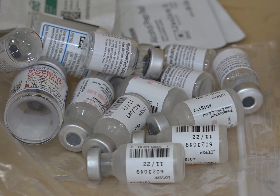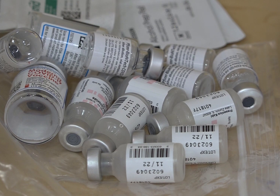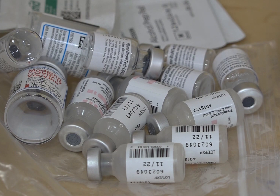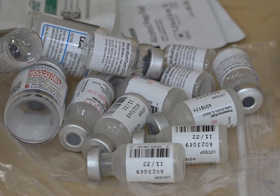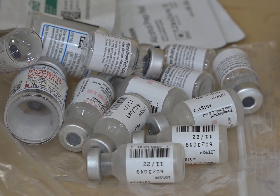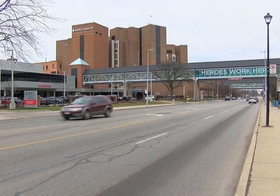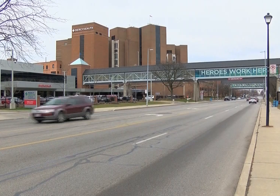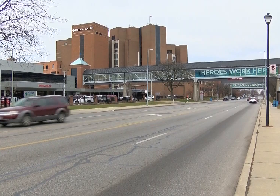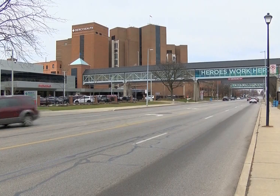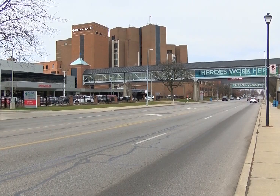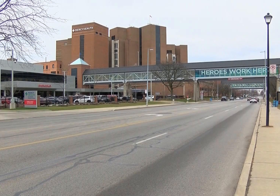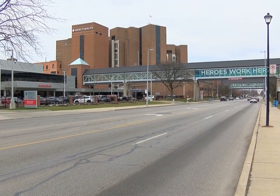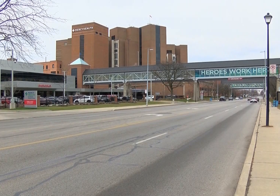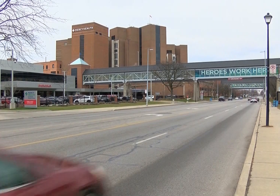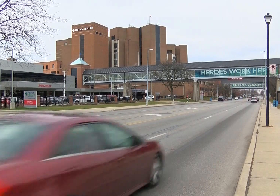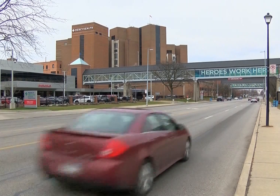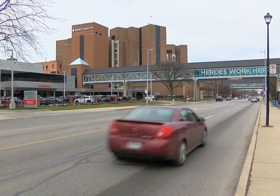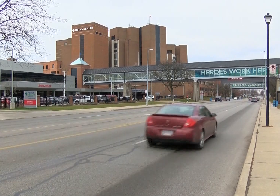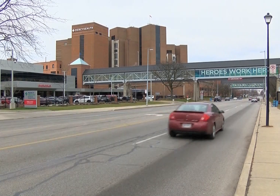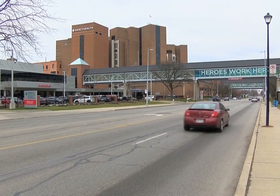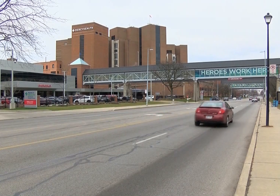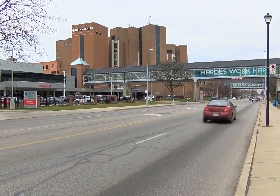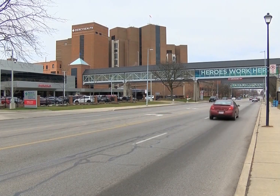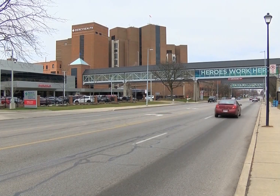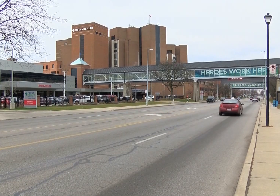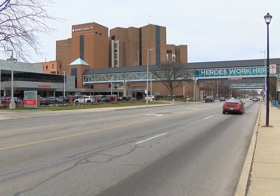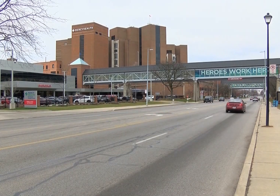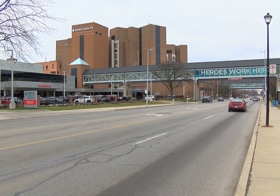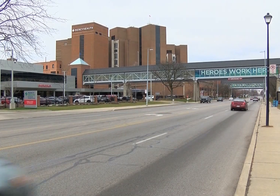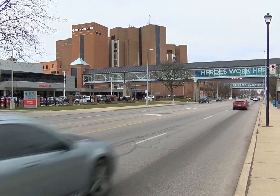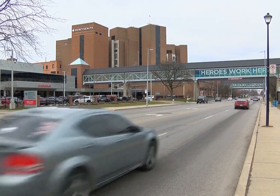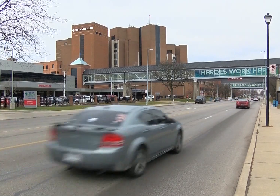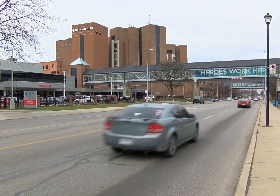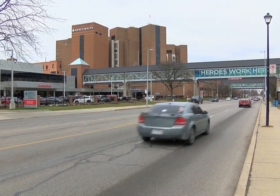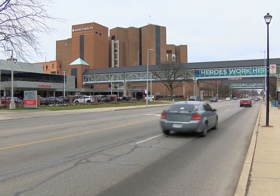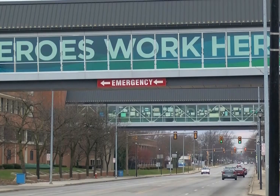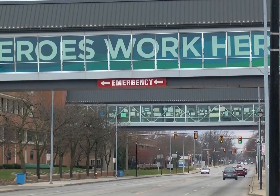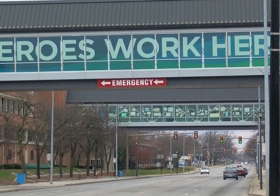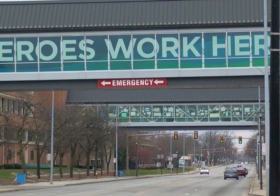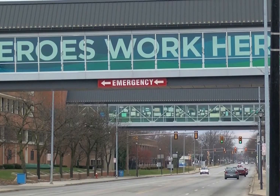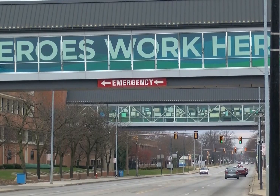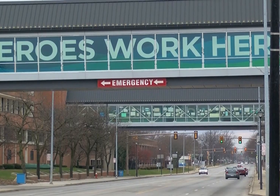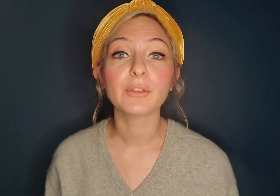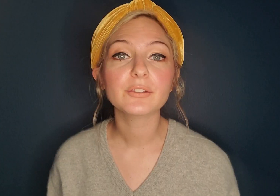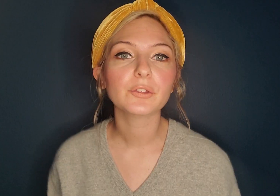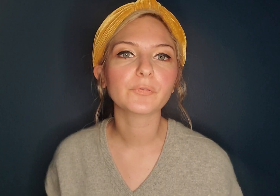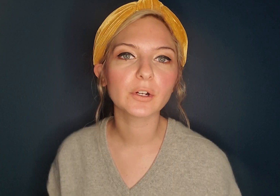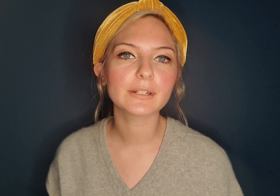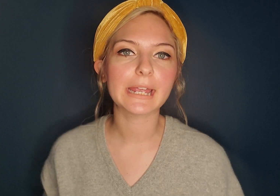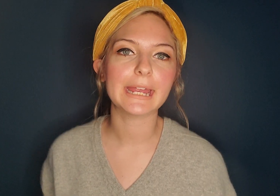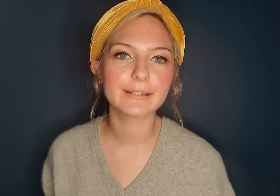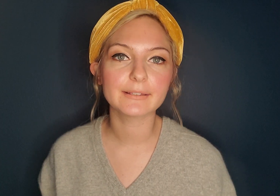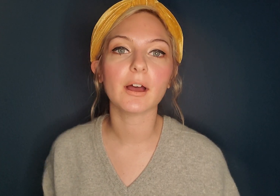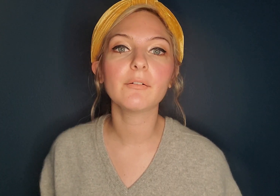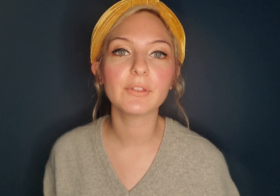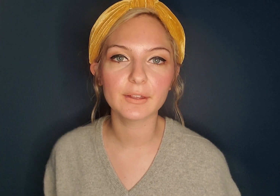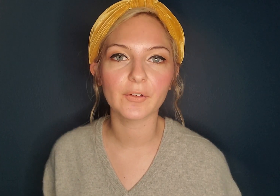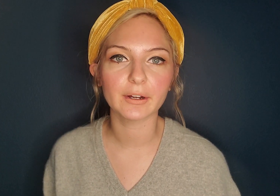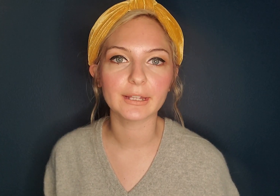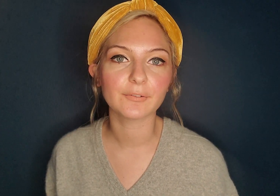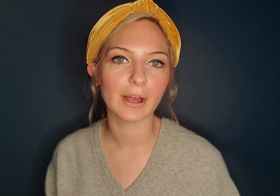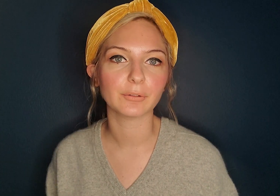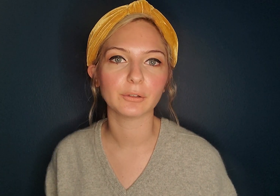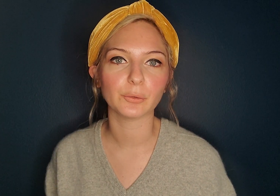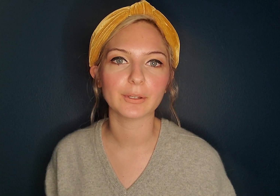CDC as variants of concern because they may be more contagious and are showing a reduced susceptibility to certain treatments. Now, these are the first cases of